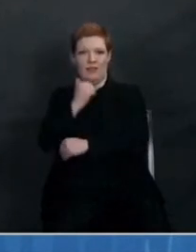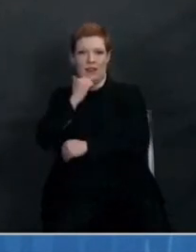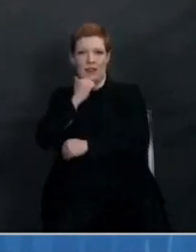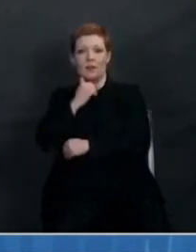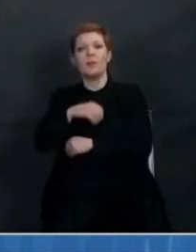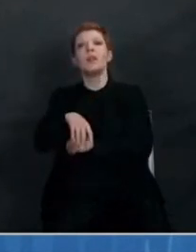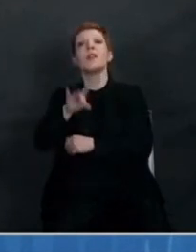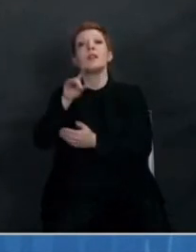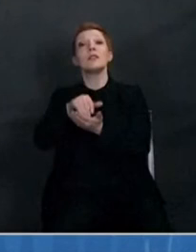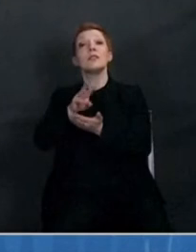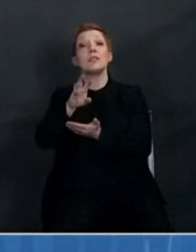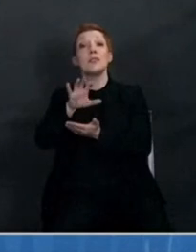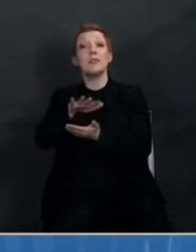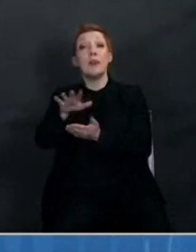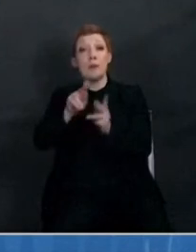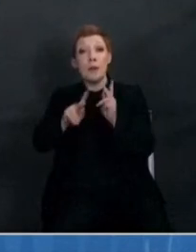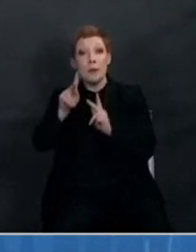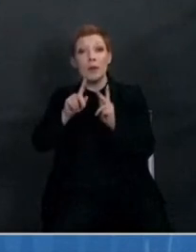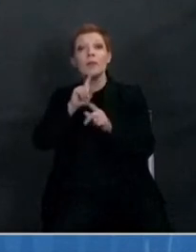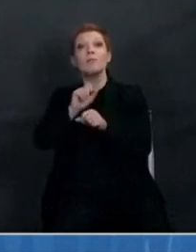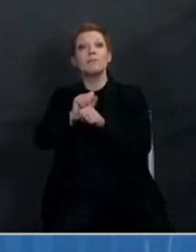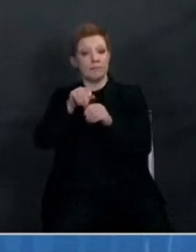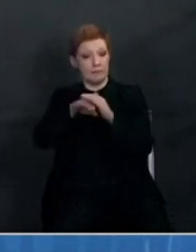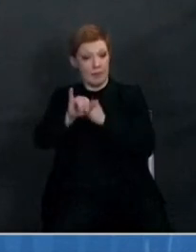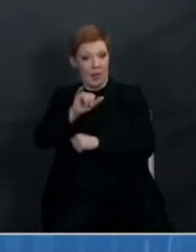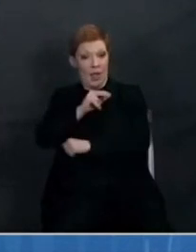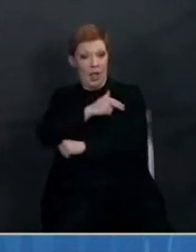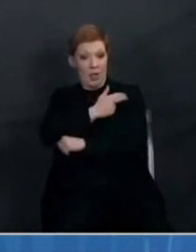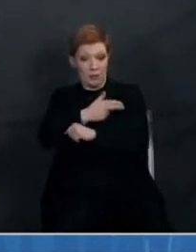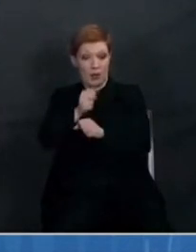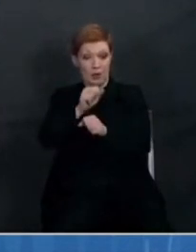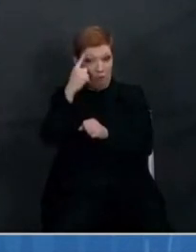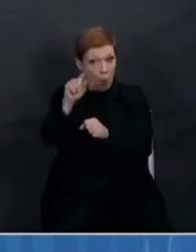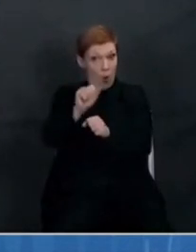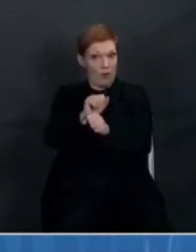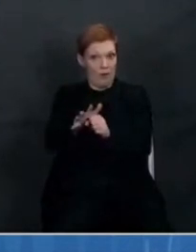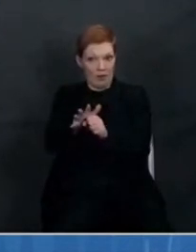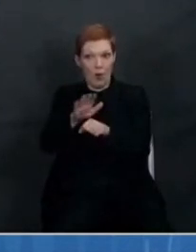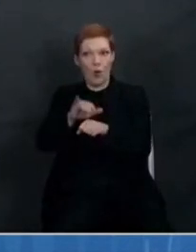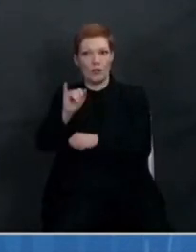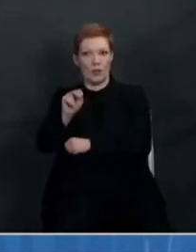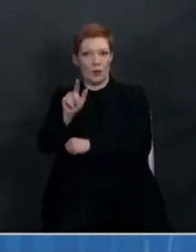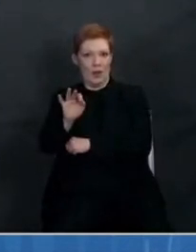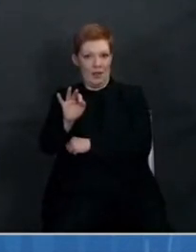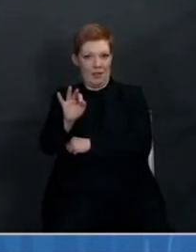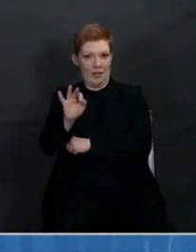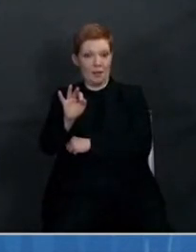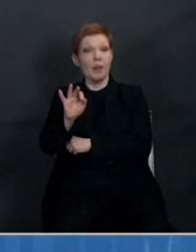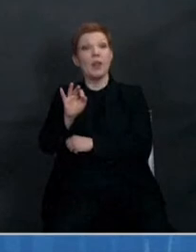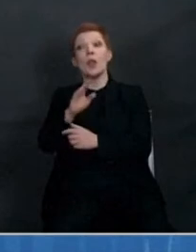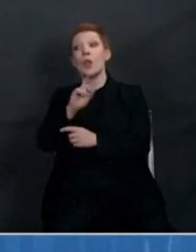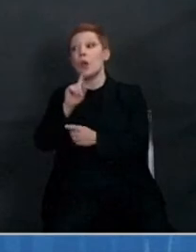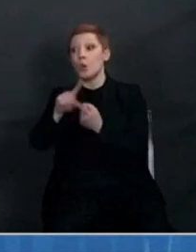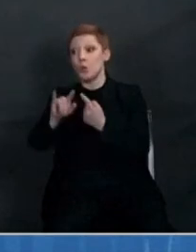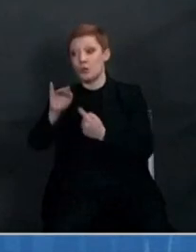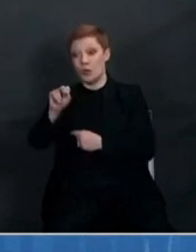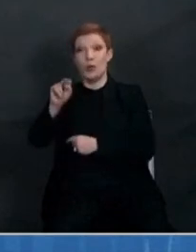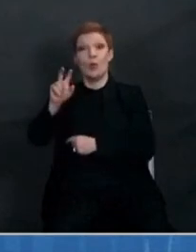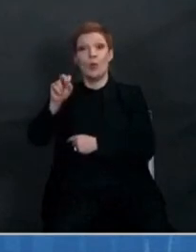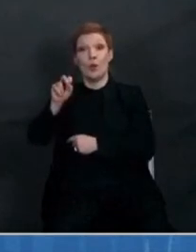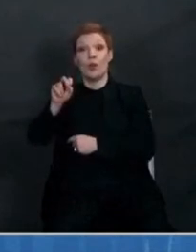85,655 people were hospitalized with COVID-19 on January 29th. Through January 30th,